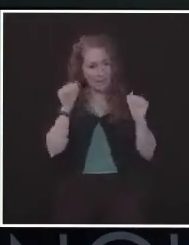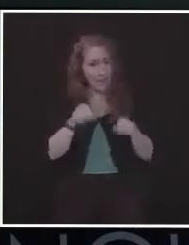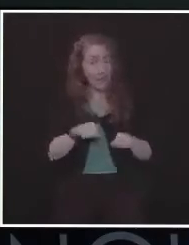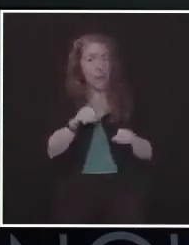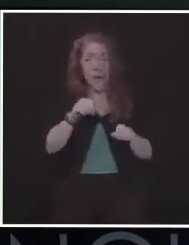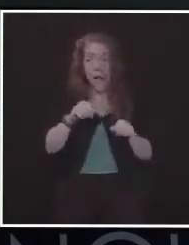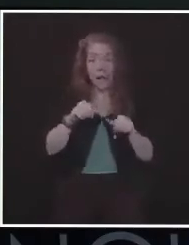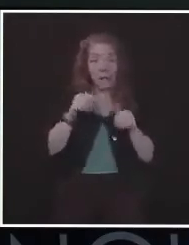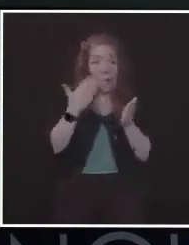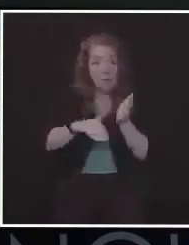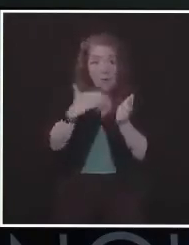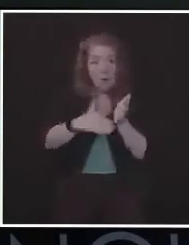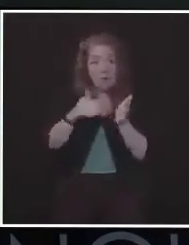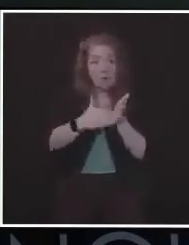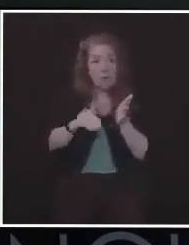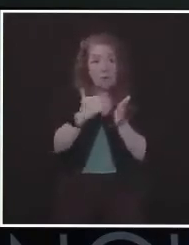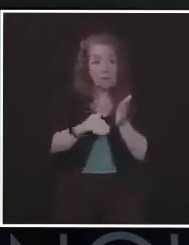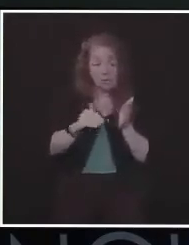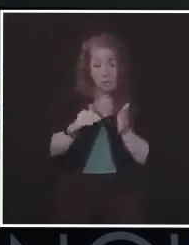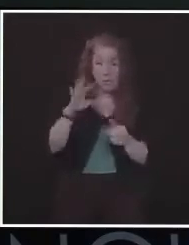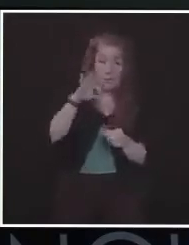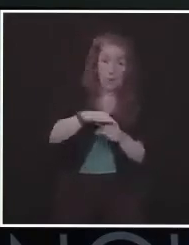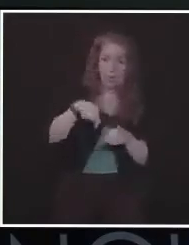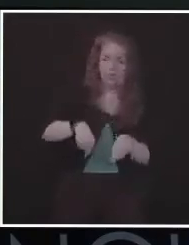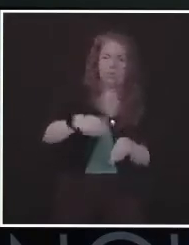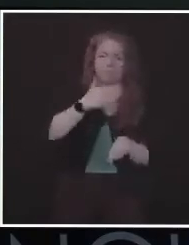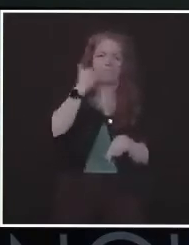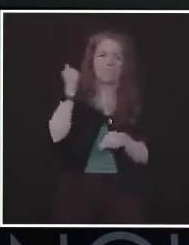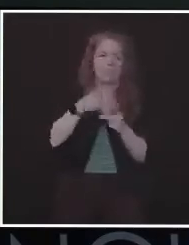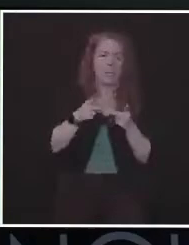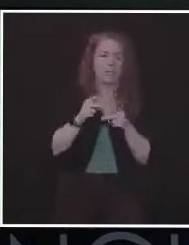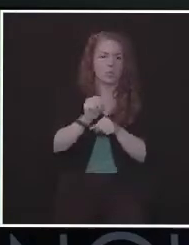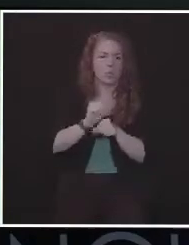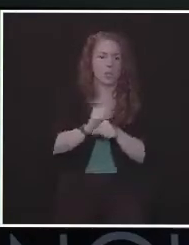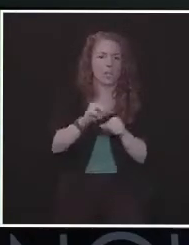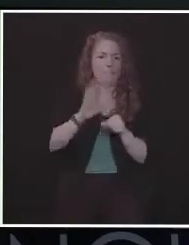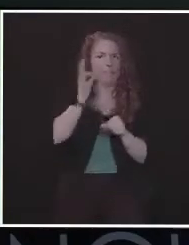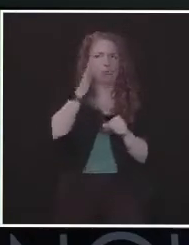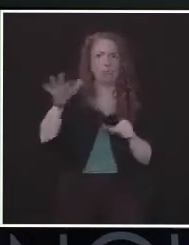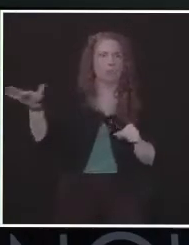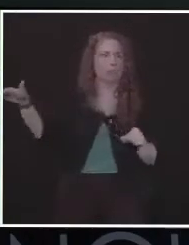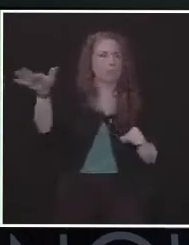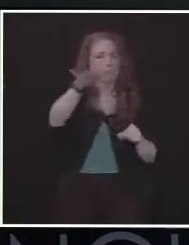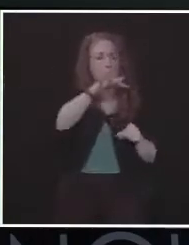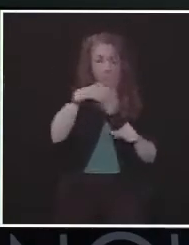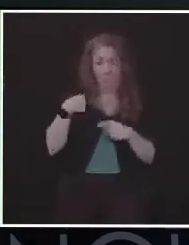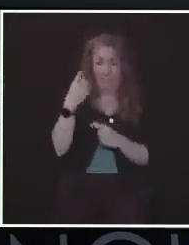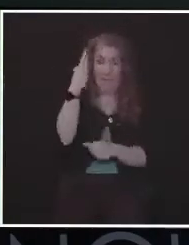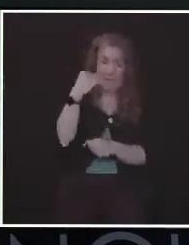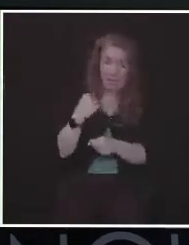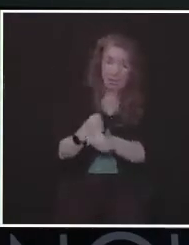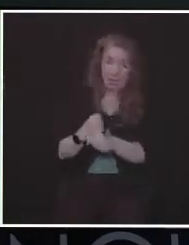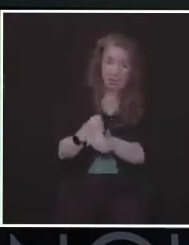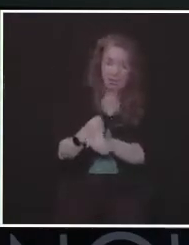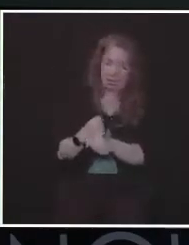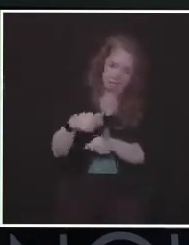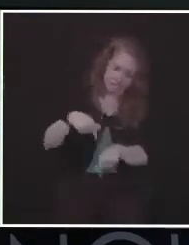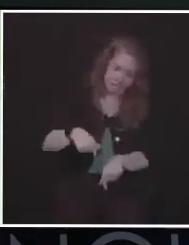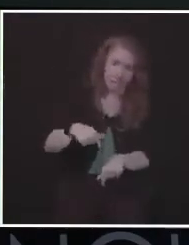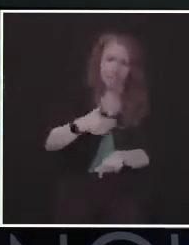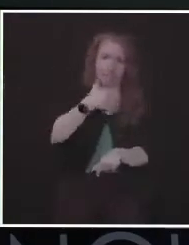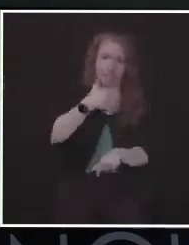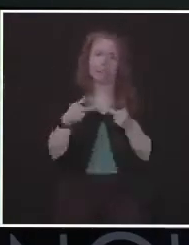the best place to work in the federal government. And because we're a can-do agency, we're going to do all of